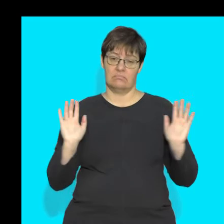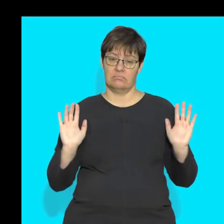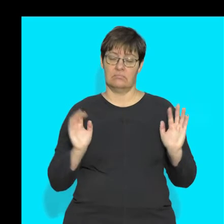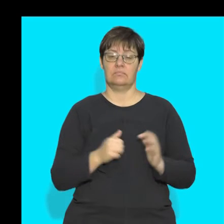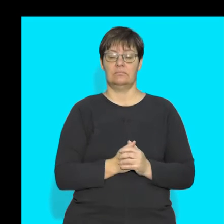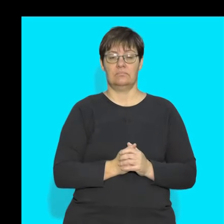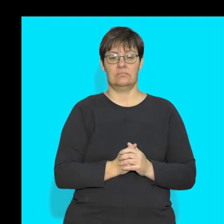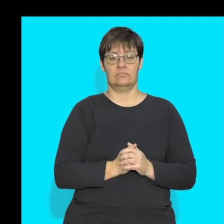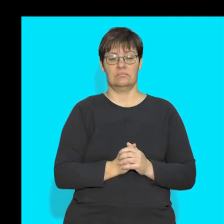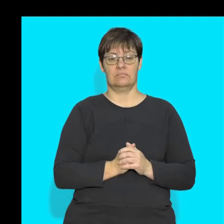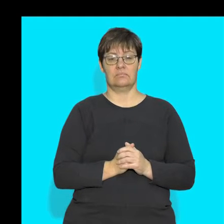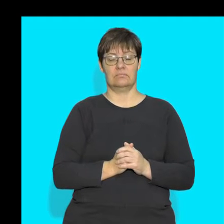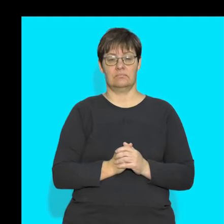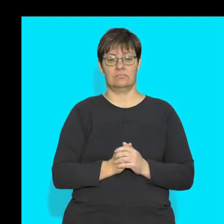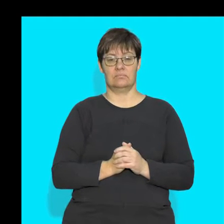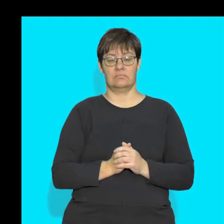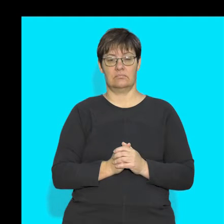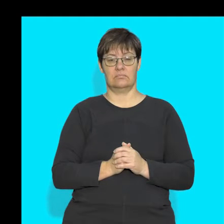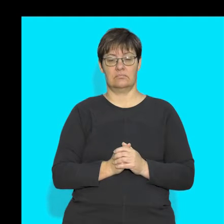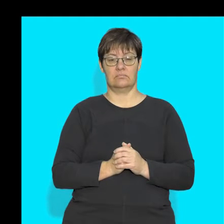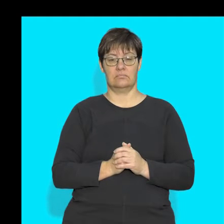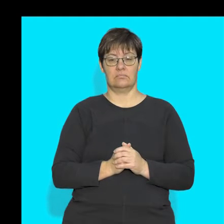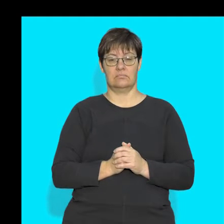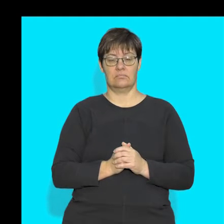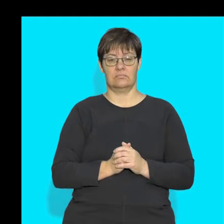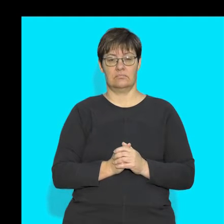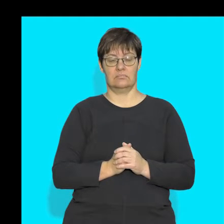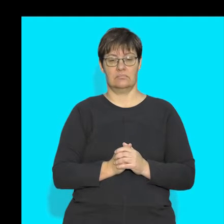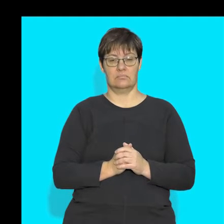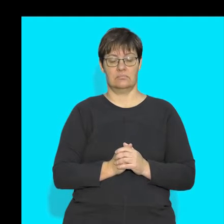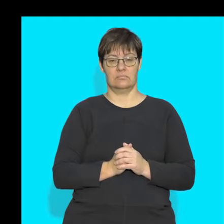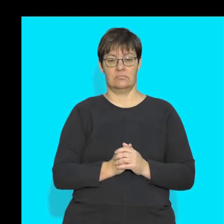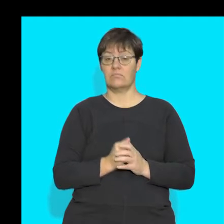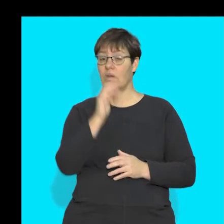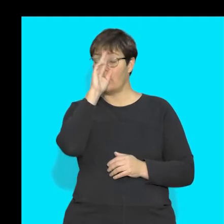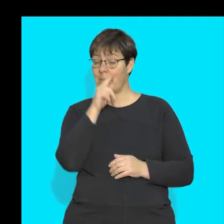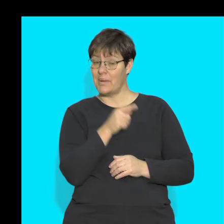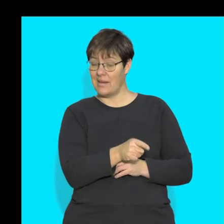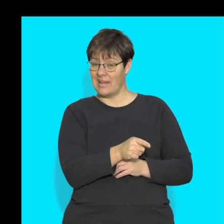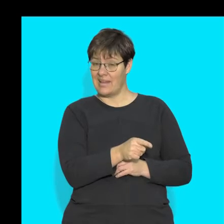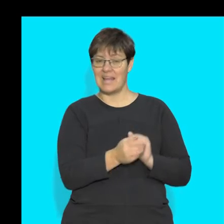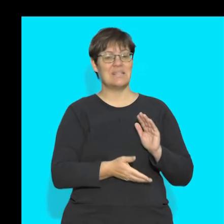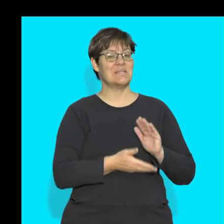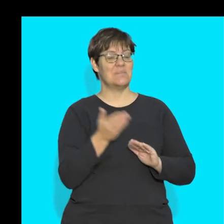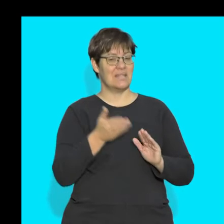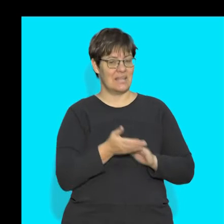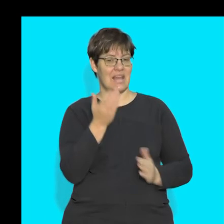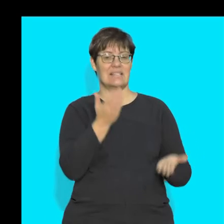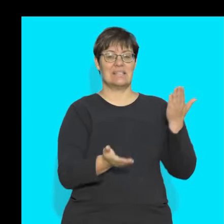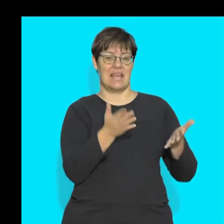is 20 meters per second. Remember, speed